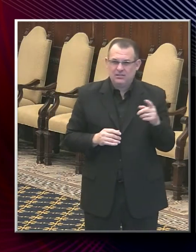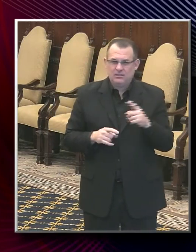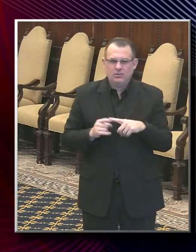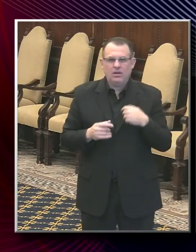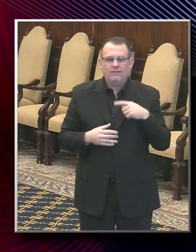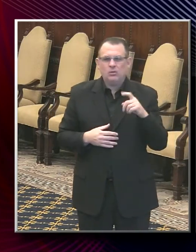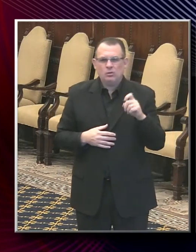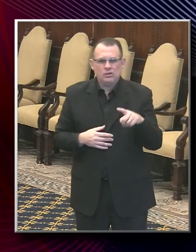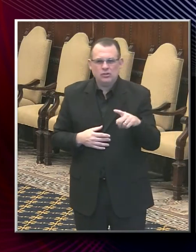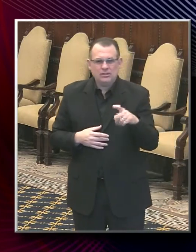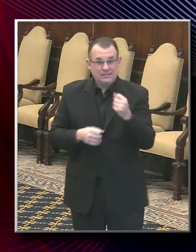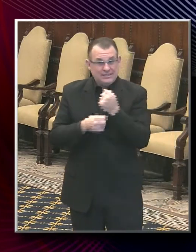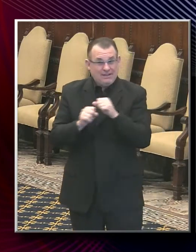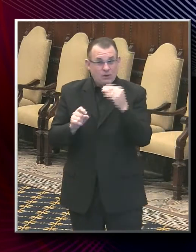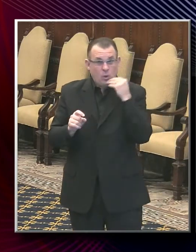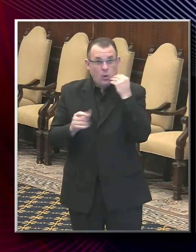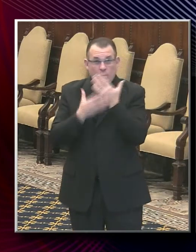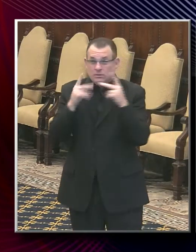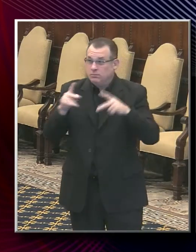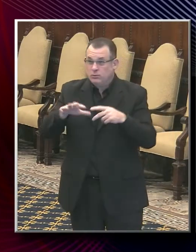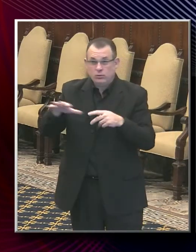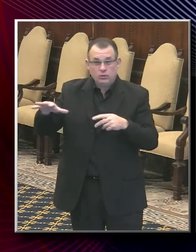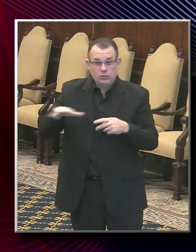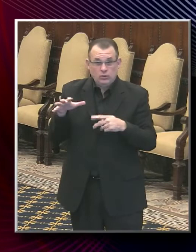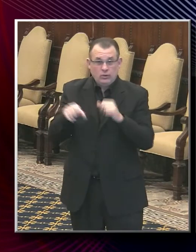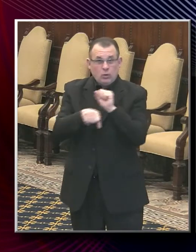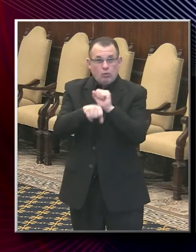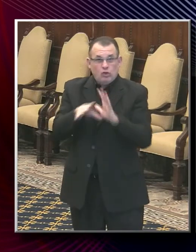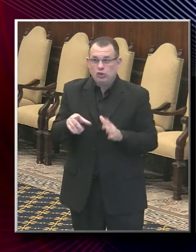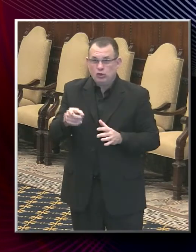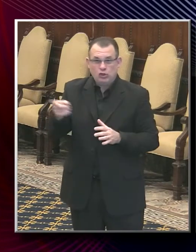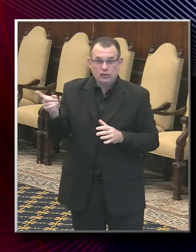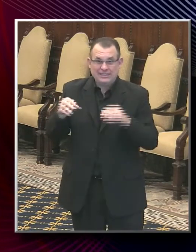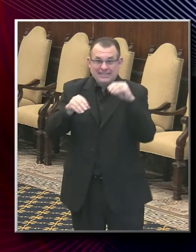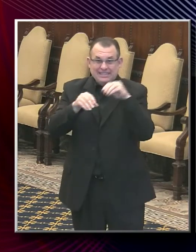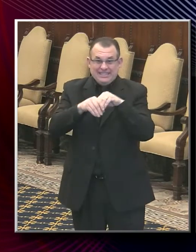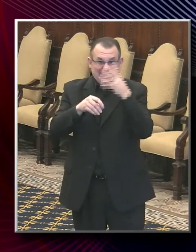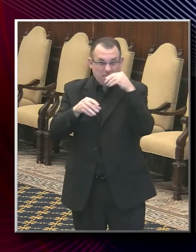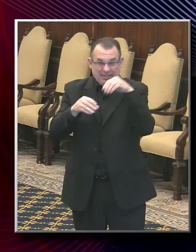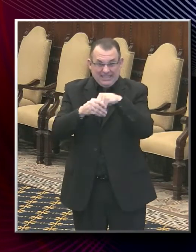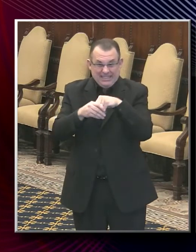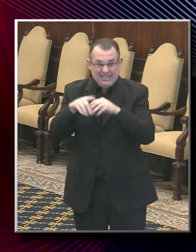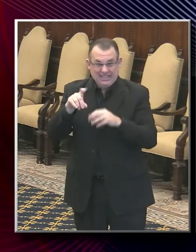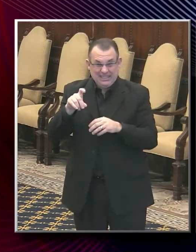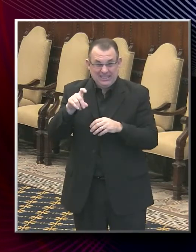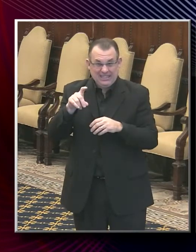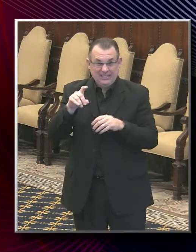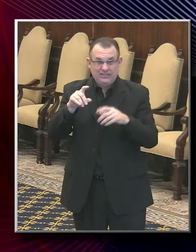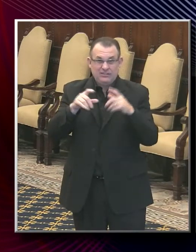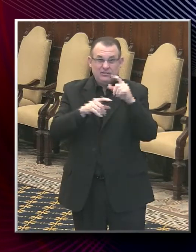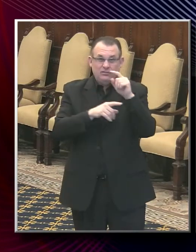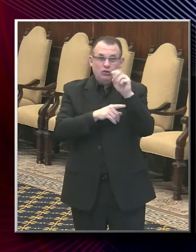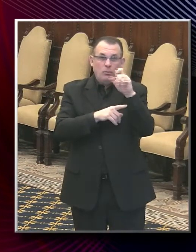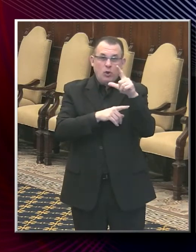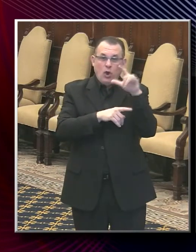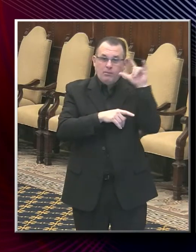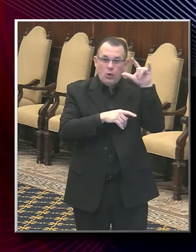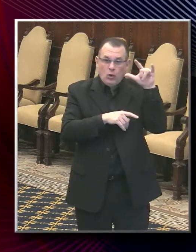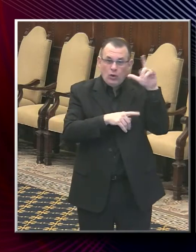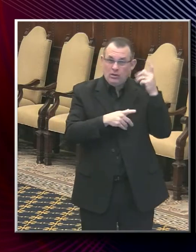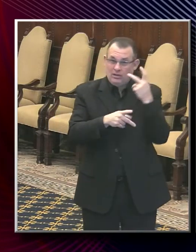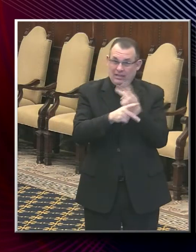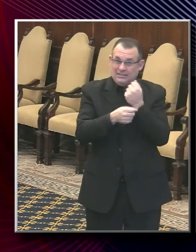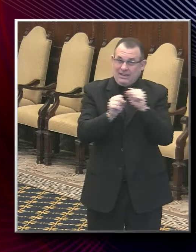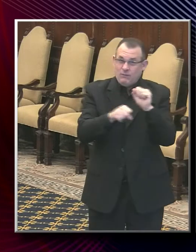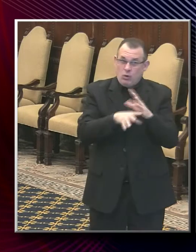it safe for homeless people and also for the workers to be sleeping in airport terminals? Is that safe for the workers, and